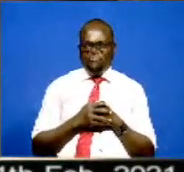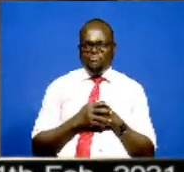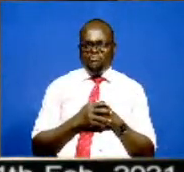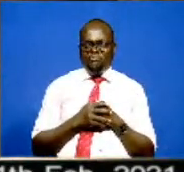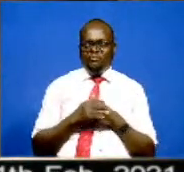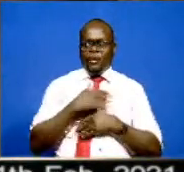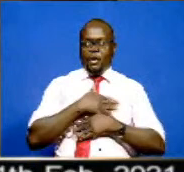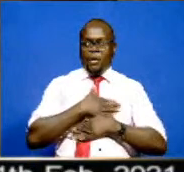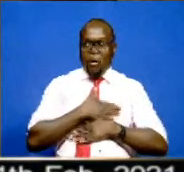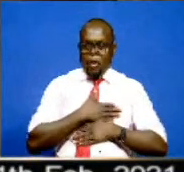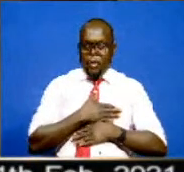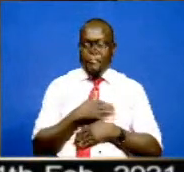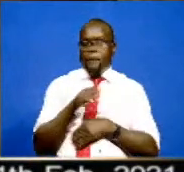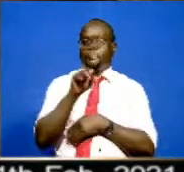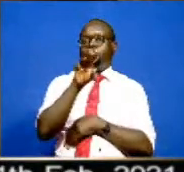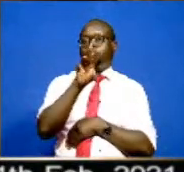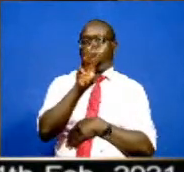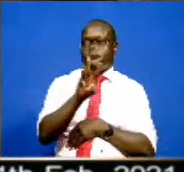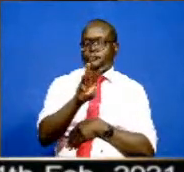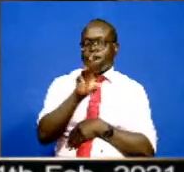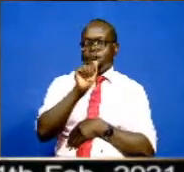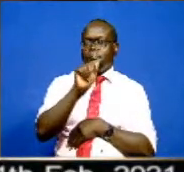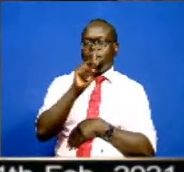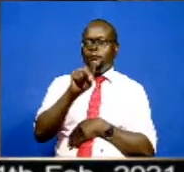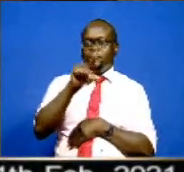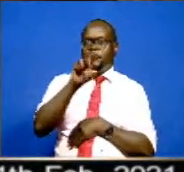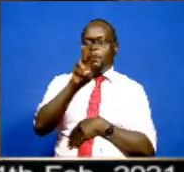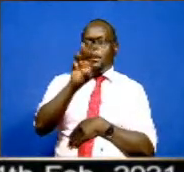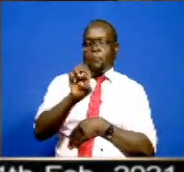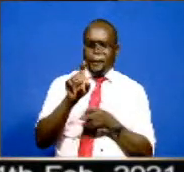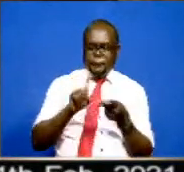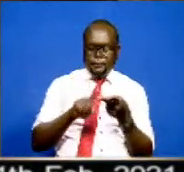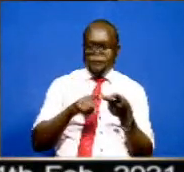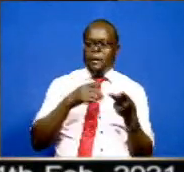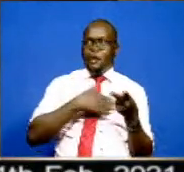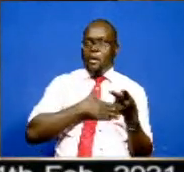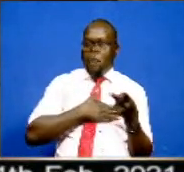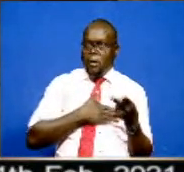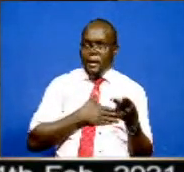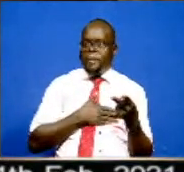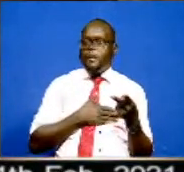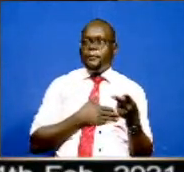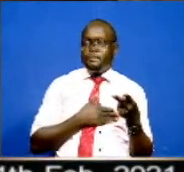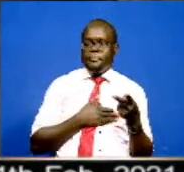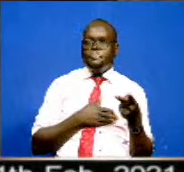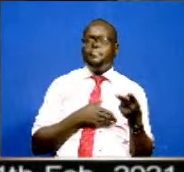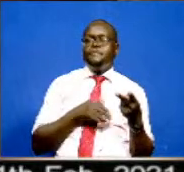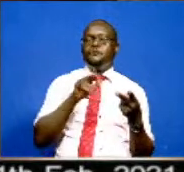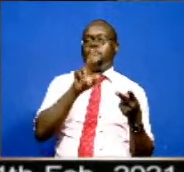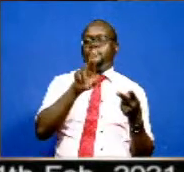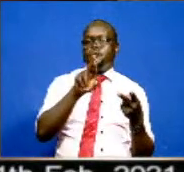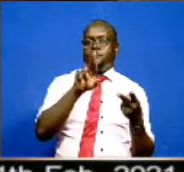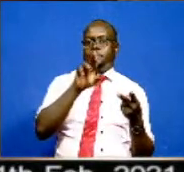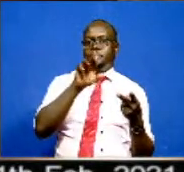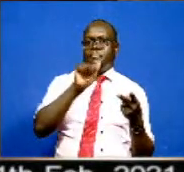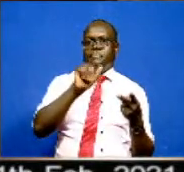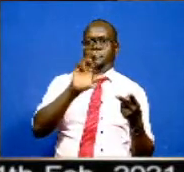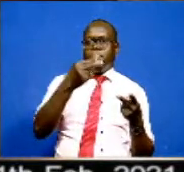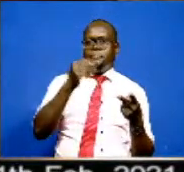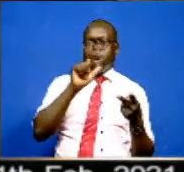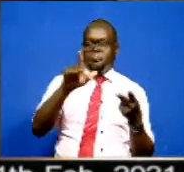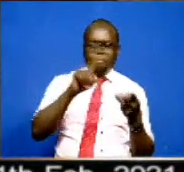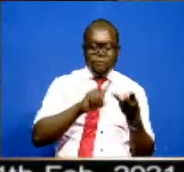1. The Honorable Emmanuel Wangwe, MP. The Honorable Dr. Rachel Kaki Nyamai, MP. The Honorable